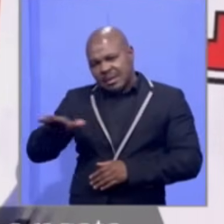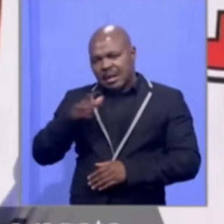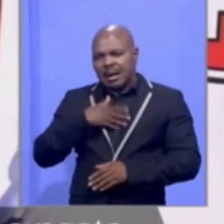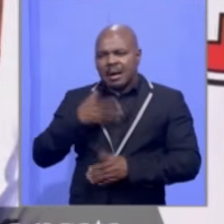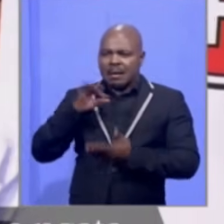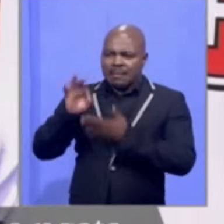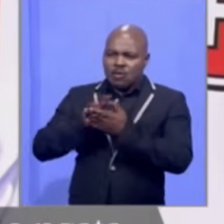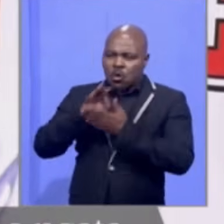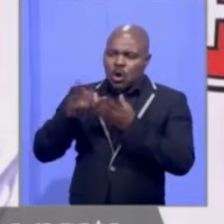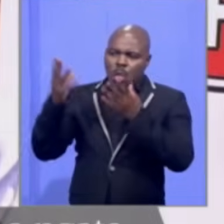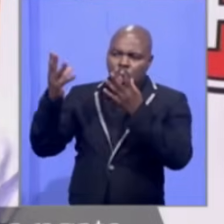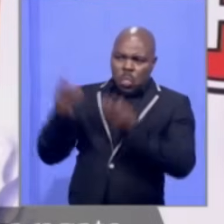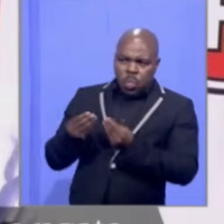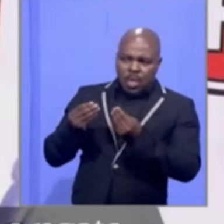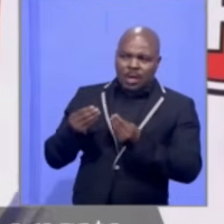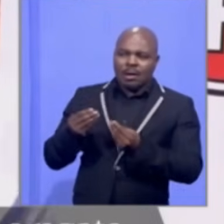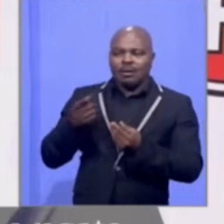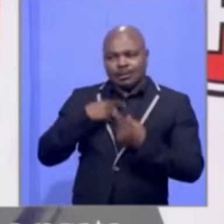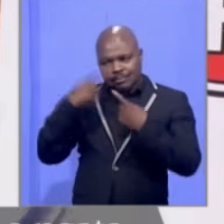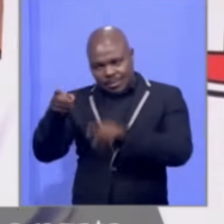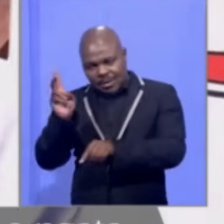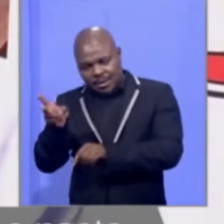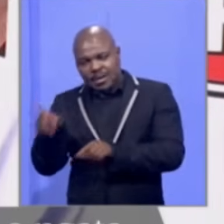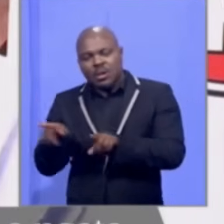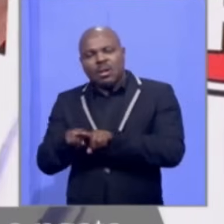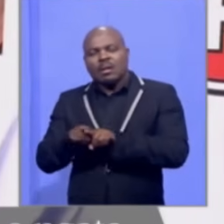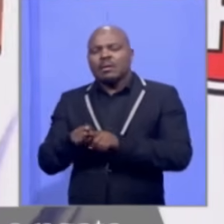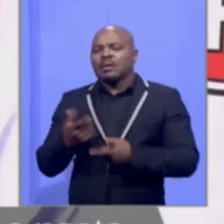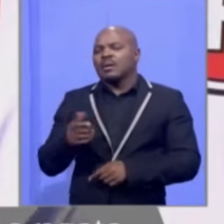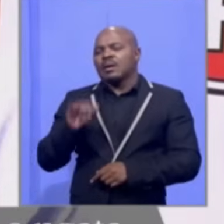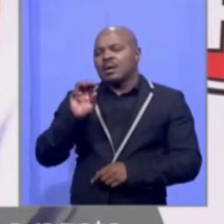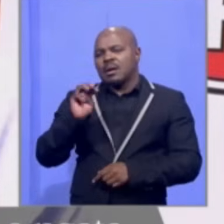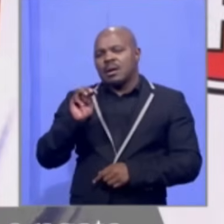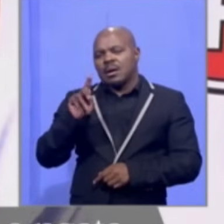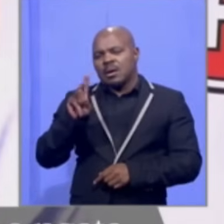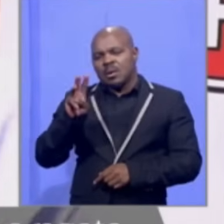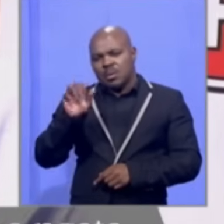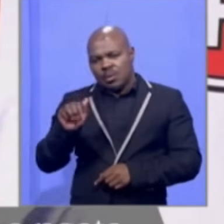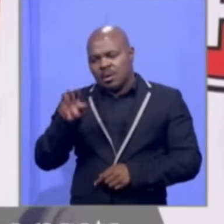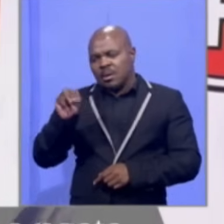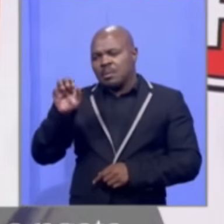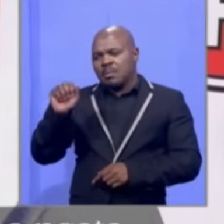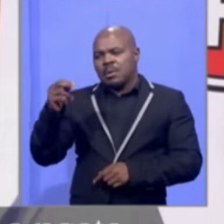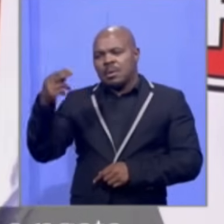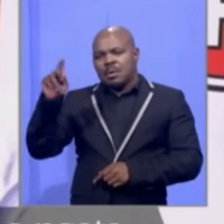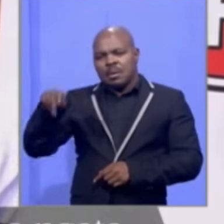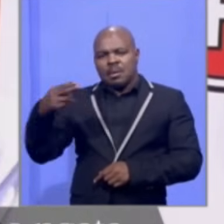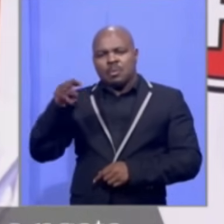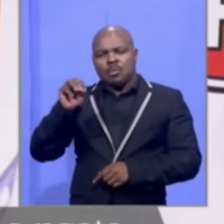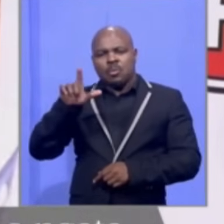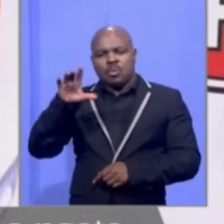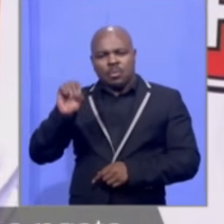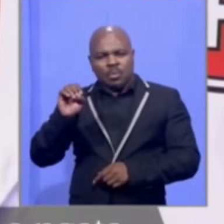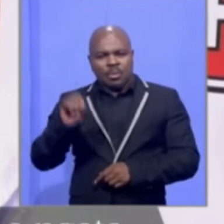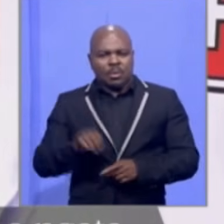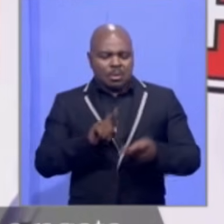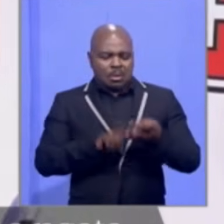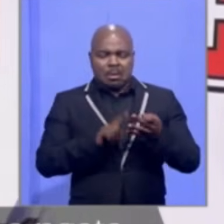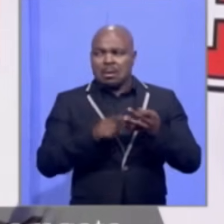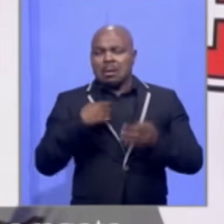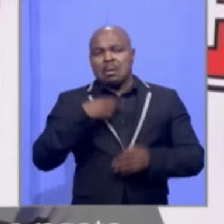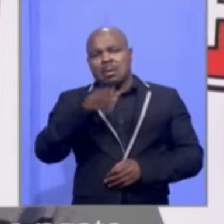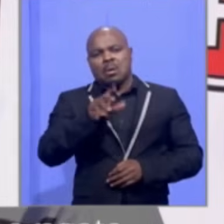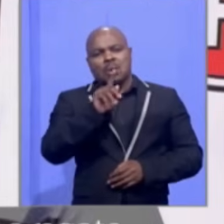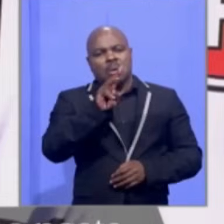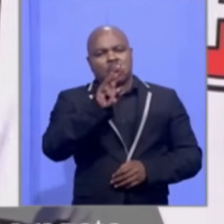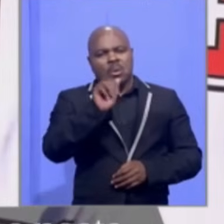Maphumulo, but even the virgin areas like yesterday I was at Umzimkhulu. On Tuesday I'm